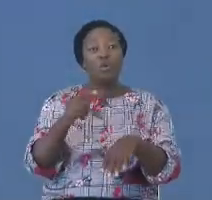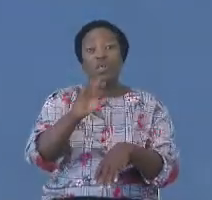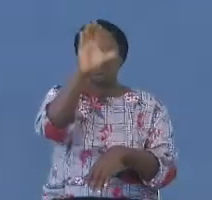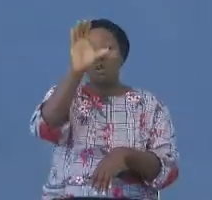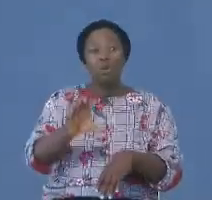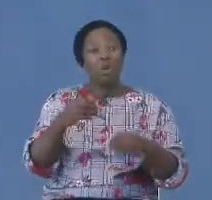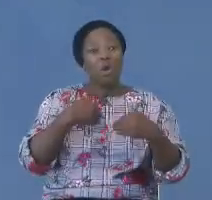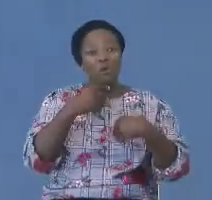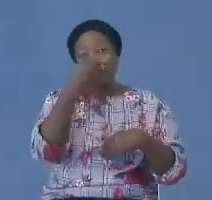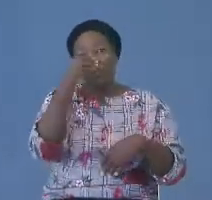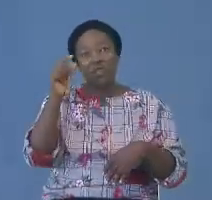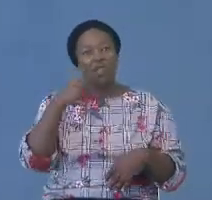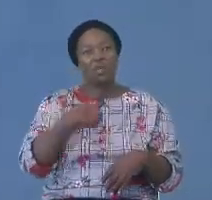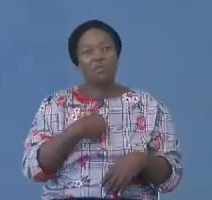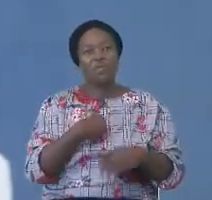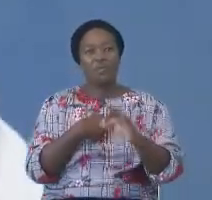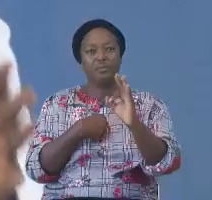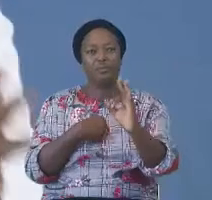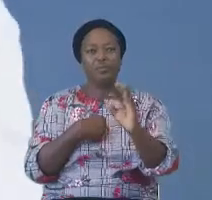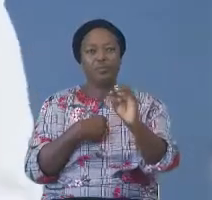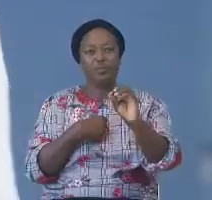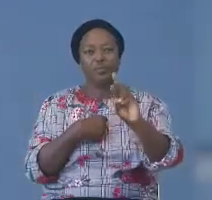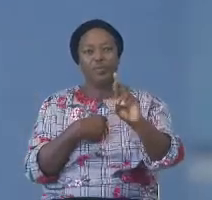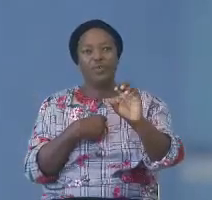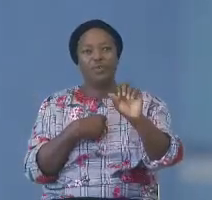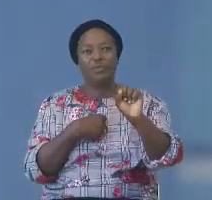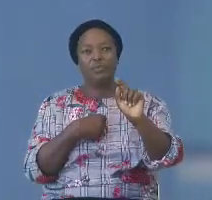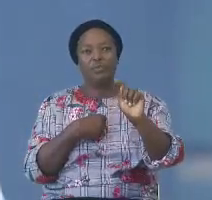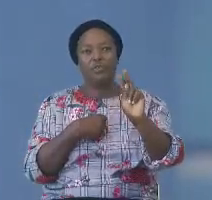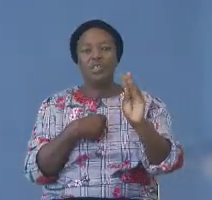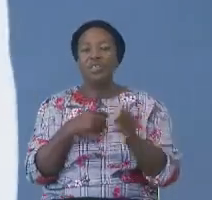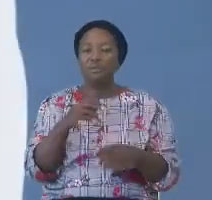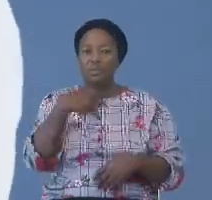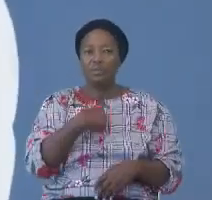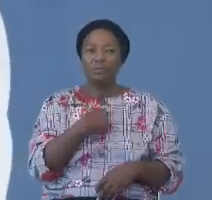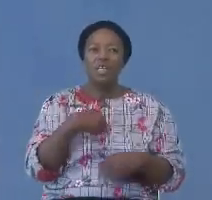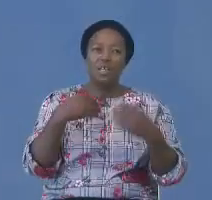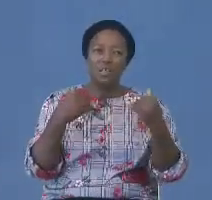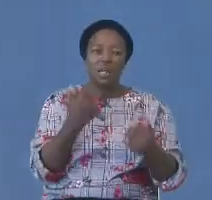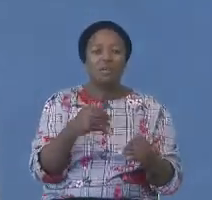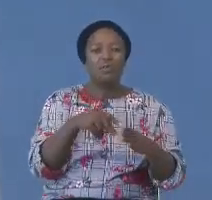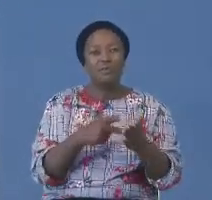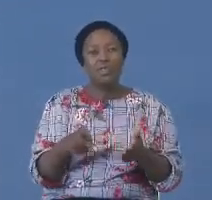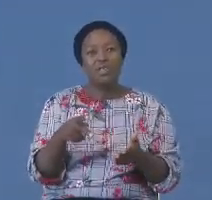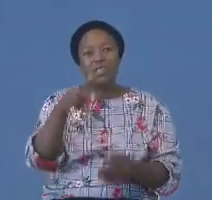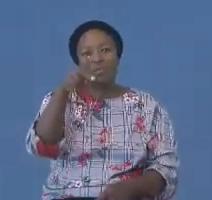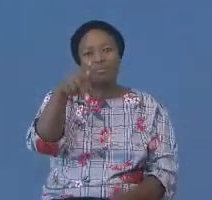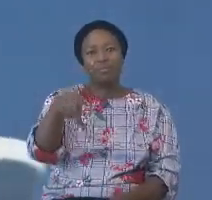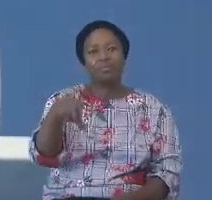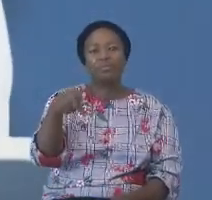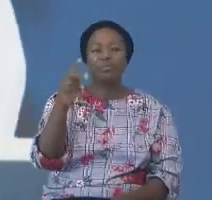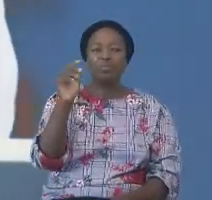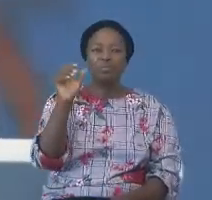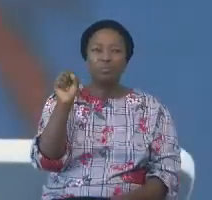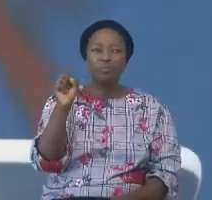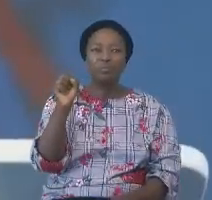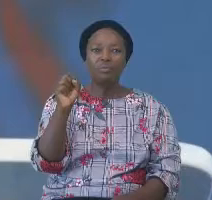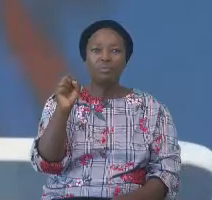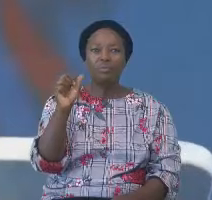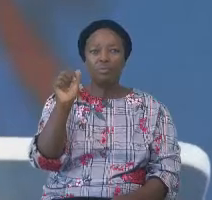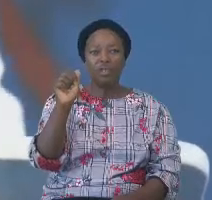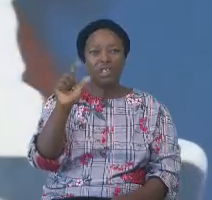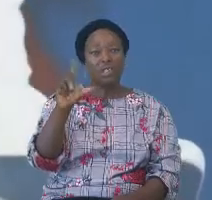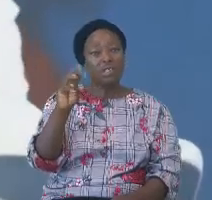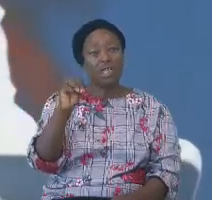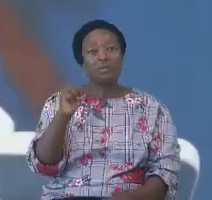this time on the cross of you forsaking me in psalm 22 meeting from verse